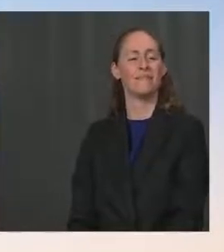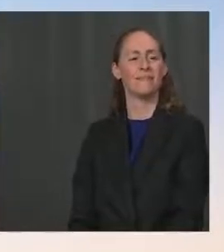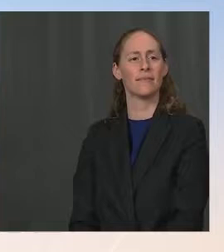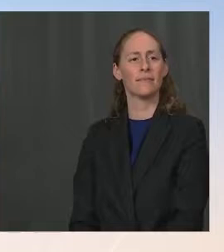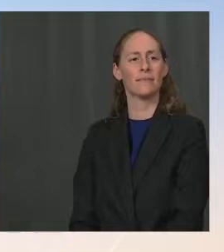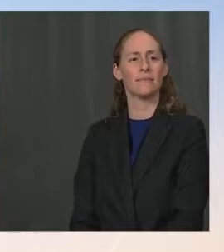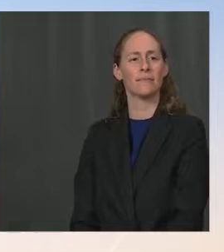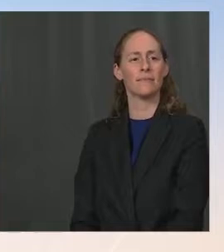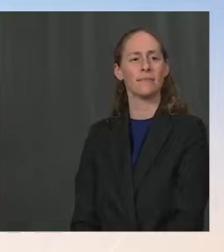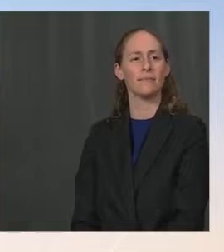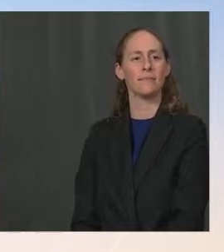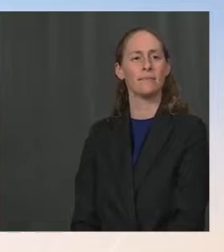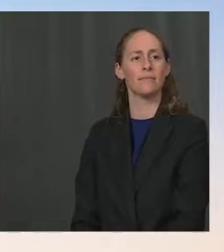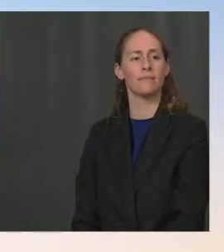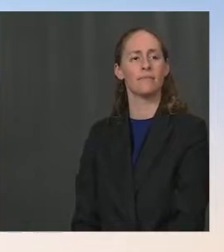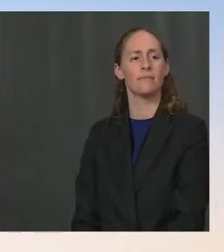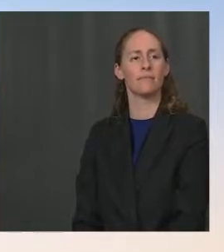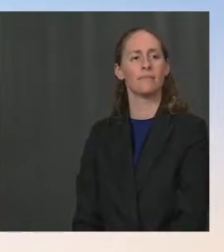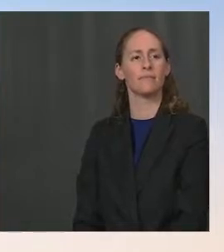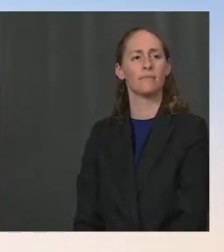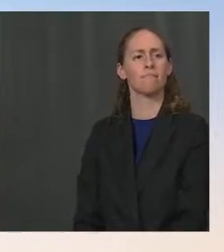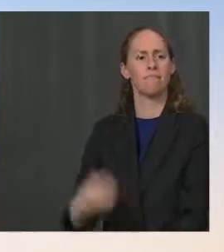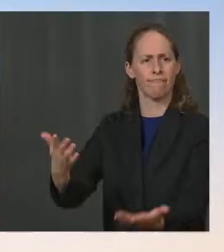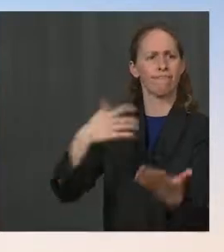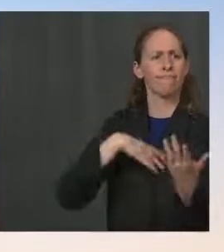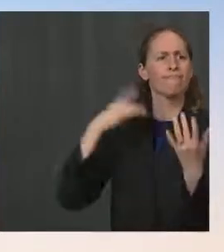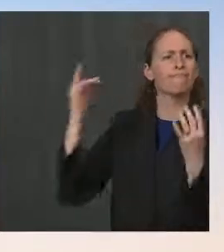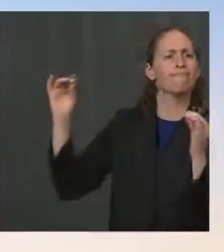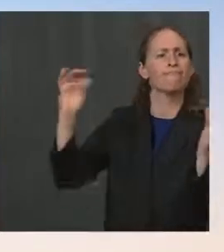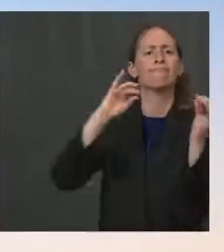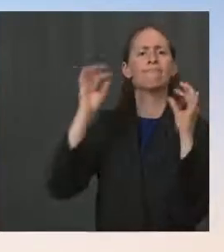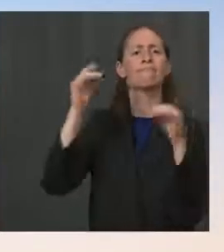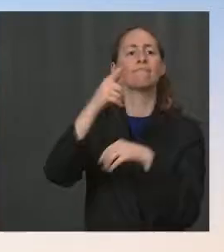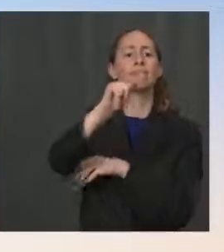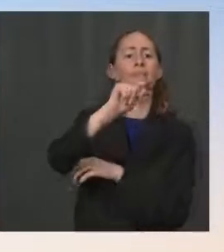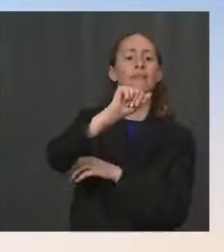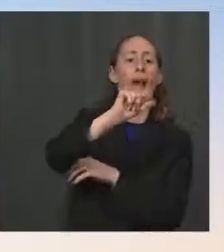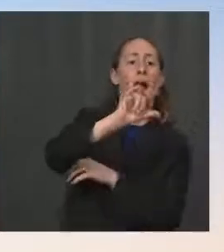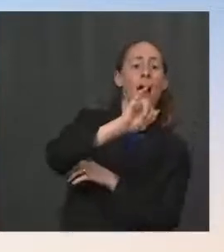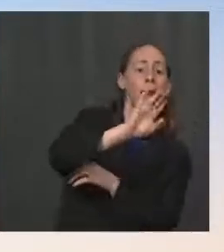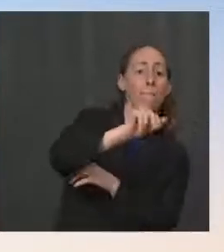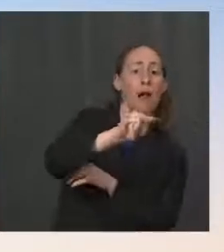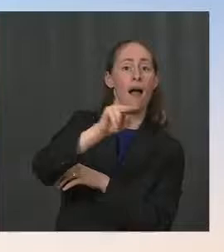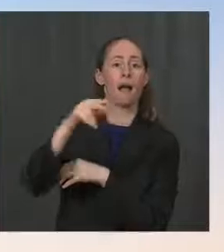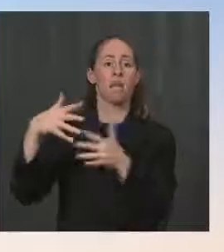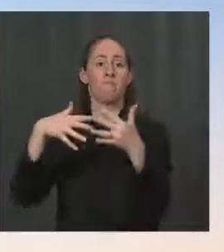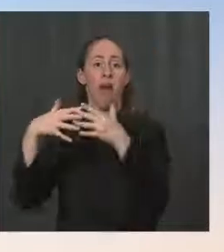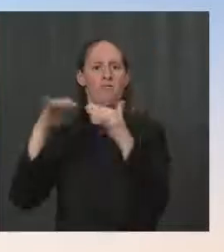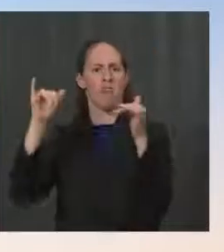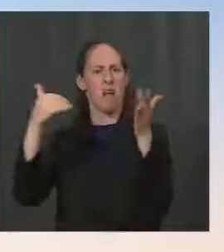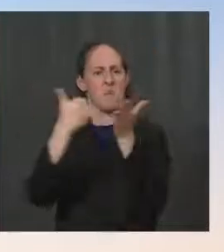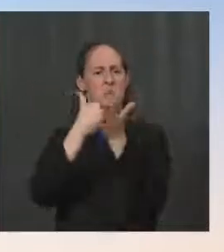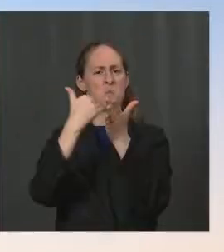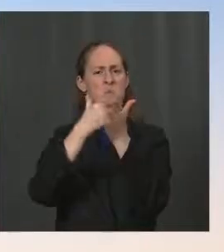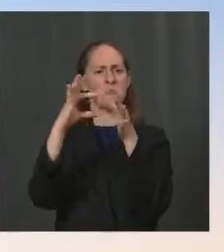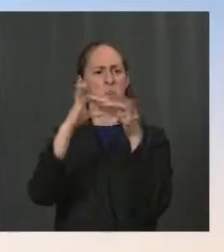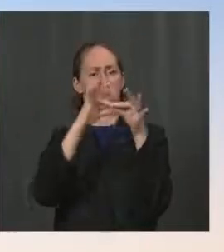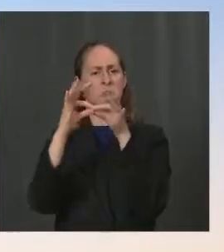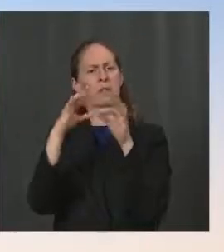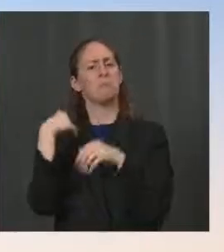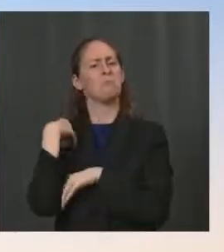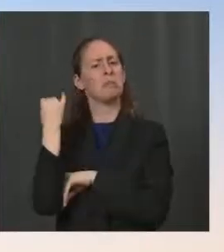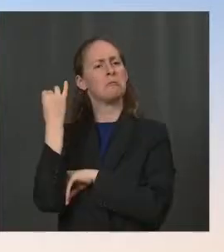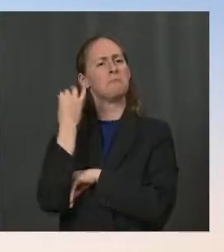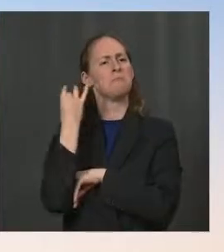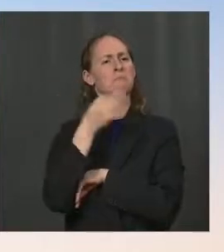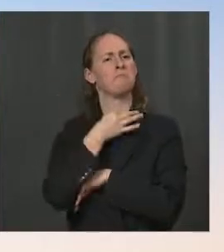cooperation we saw over the last 2.5 weeks between the Taliban and the American forces on the ground. I wonder if you'd speak to whether since in the last 48